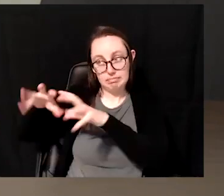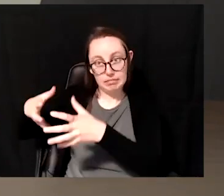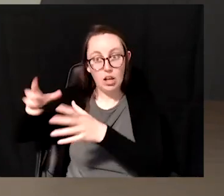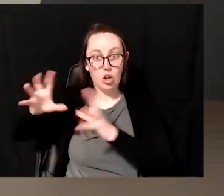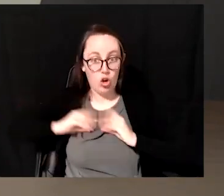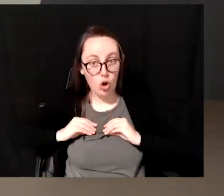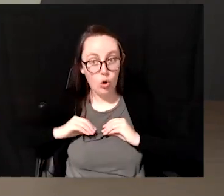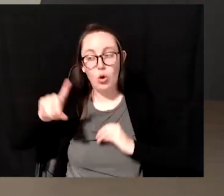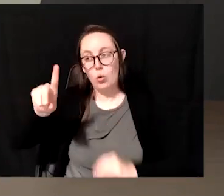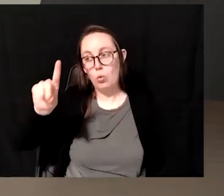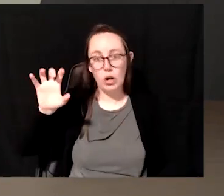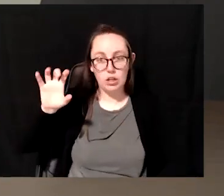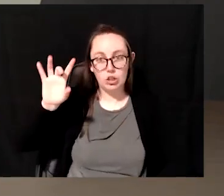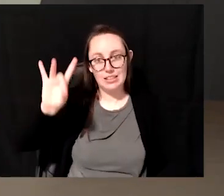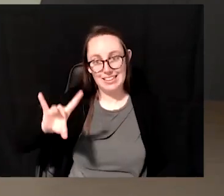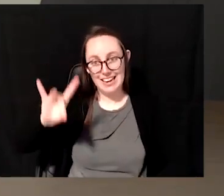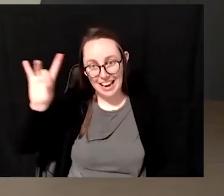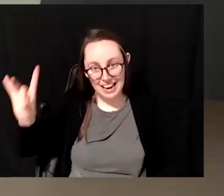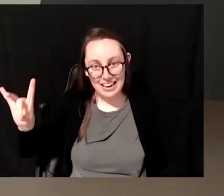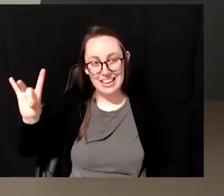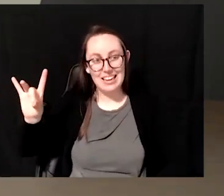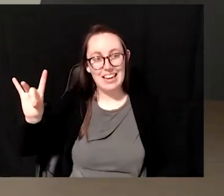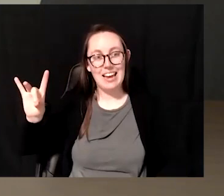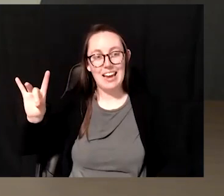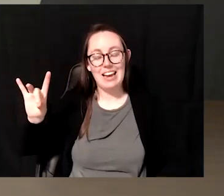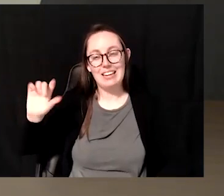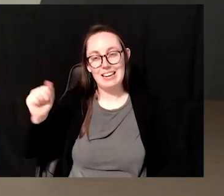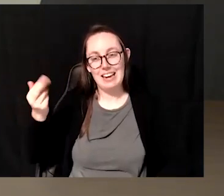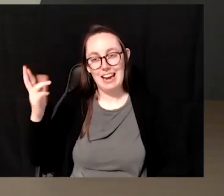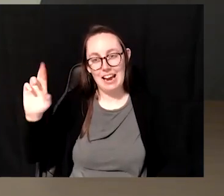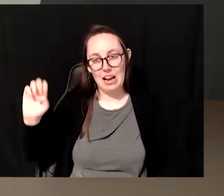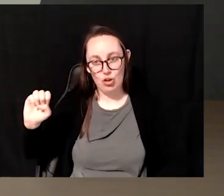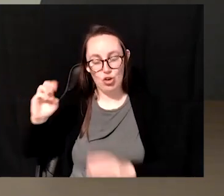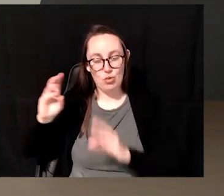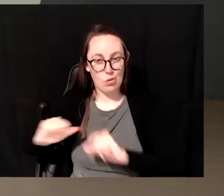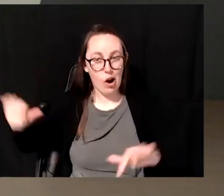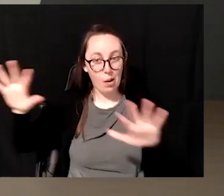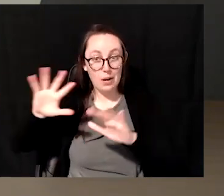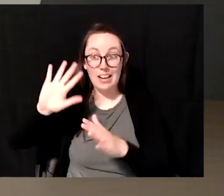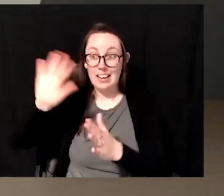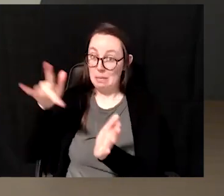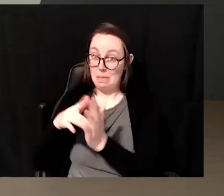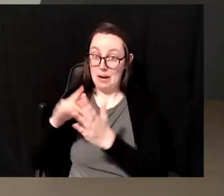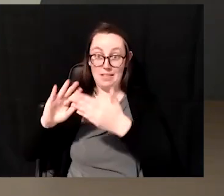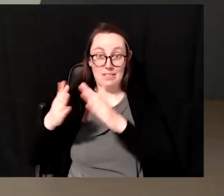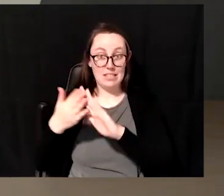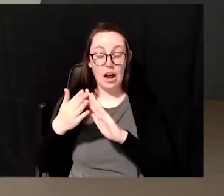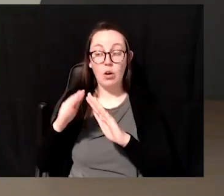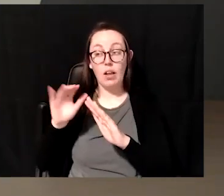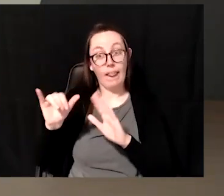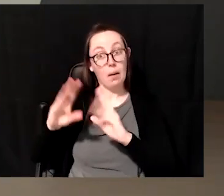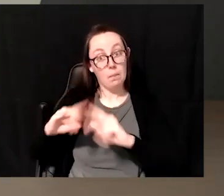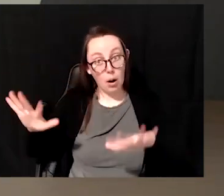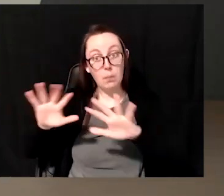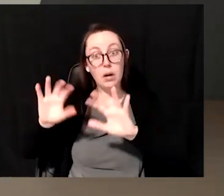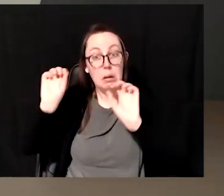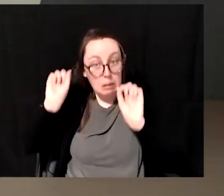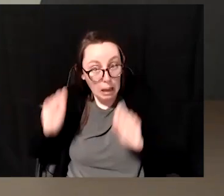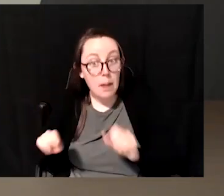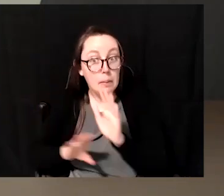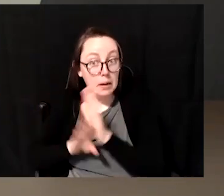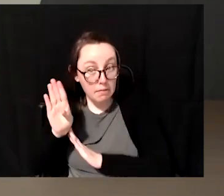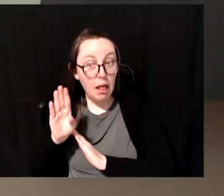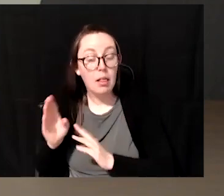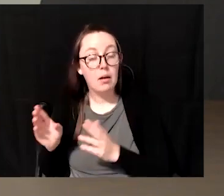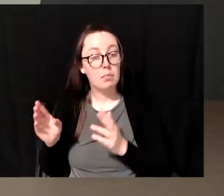that has uh developable developable and available property uh and is very interested in exploring